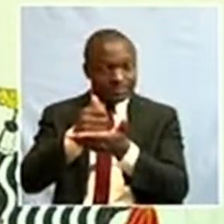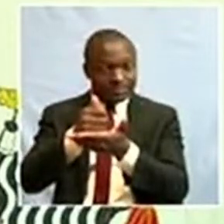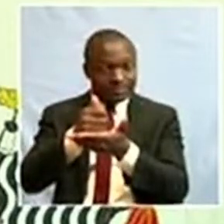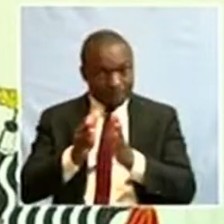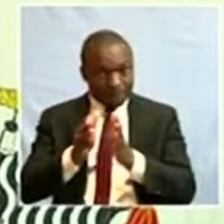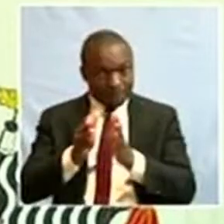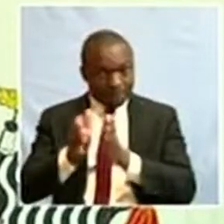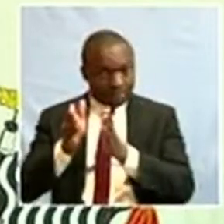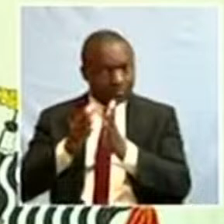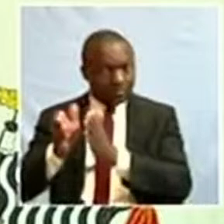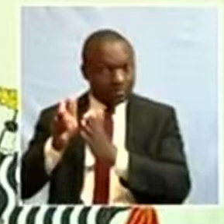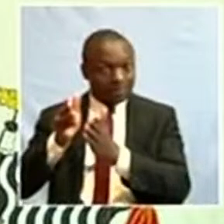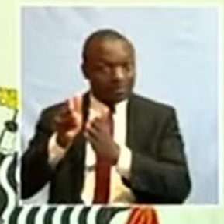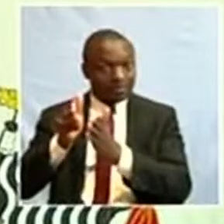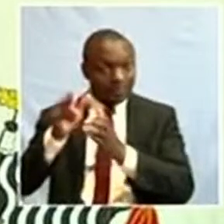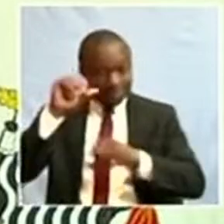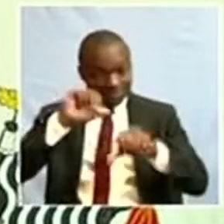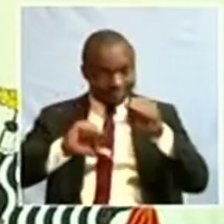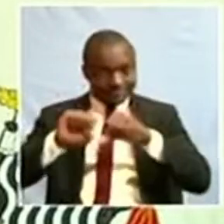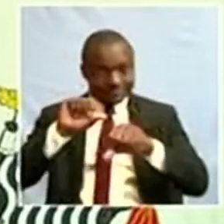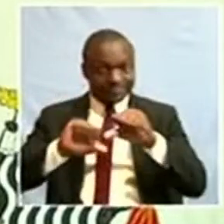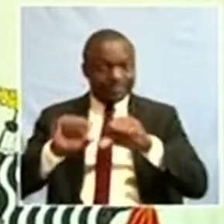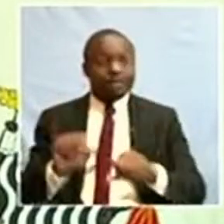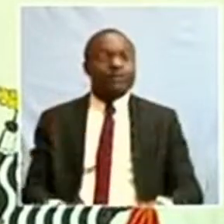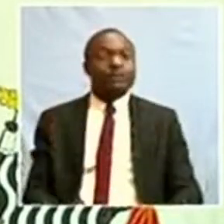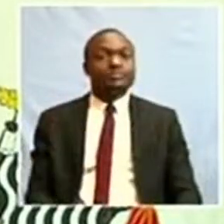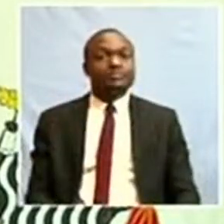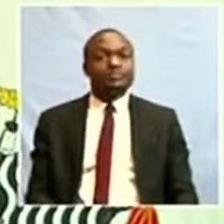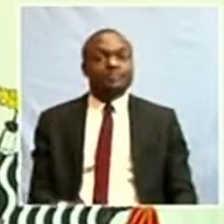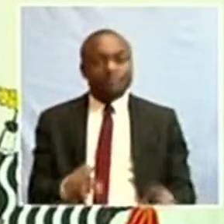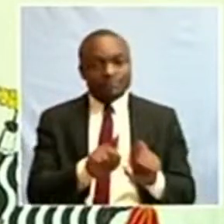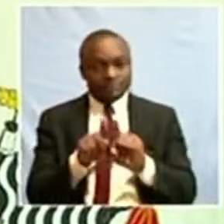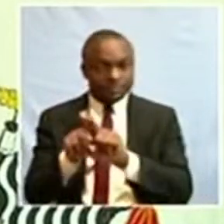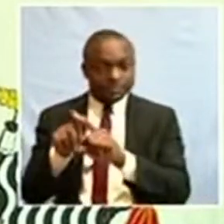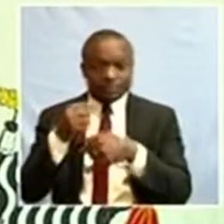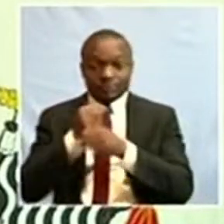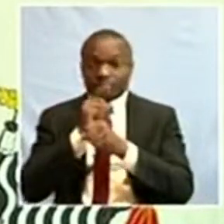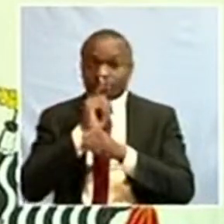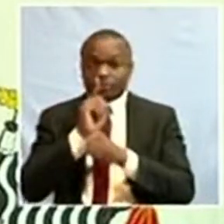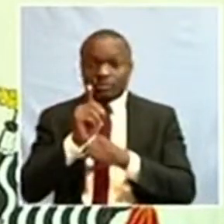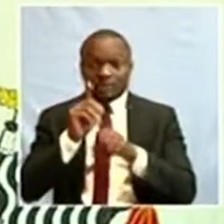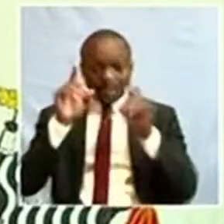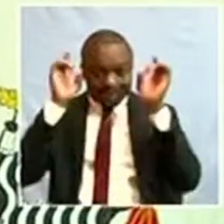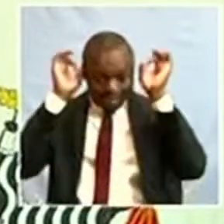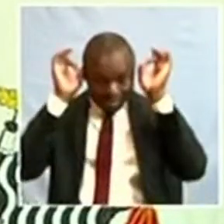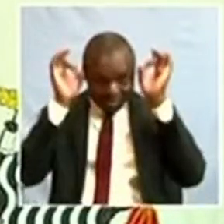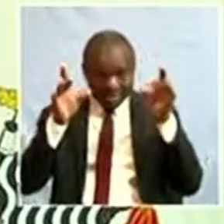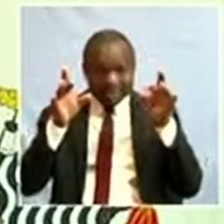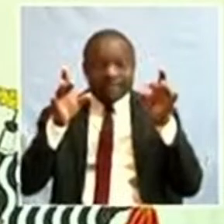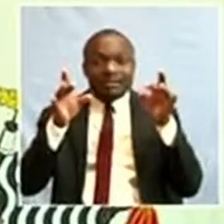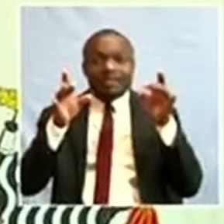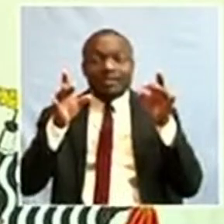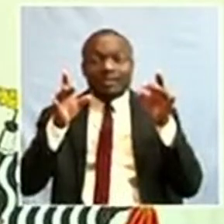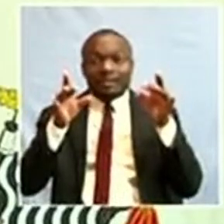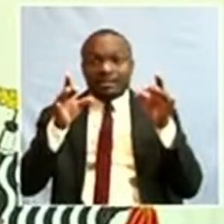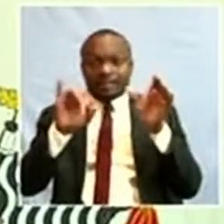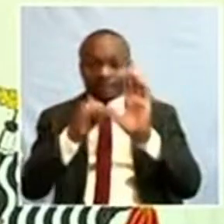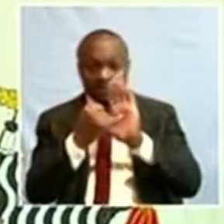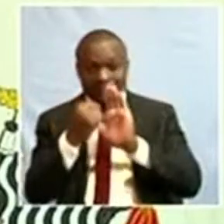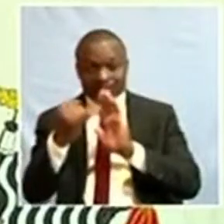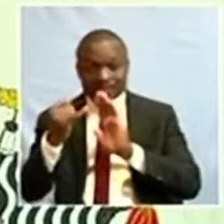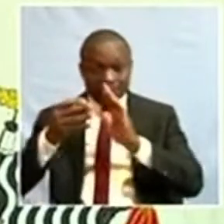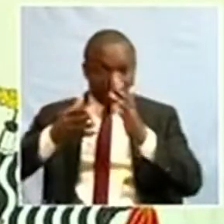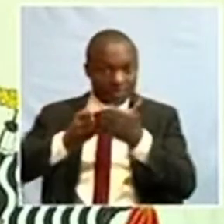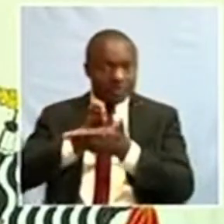for the subsequent audits. We also ensure that the risks that were identified are